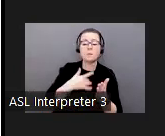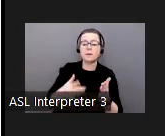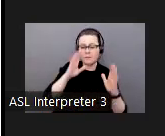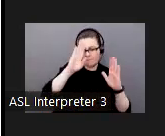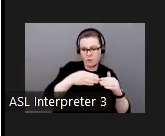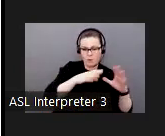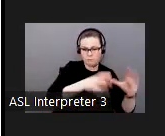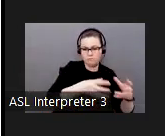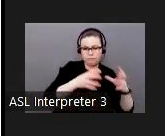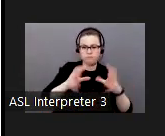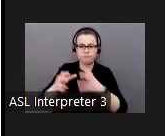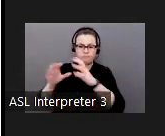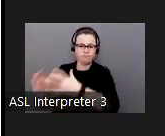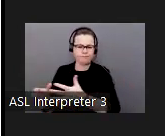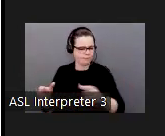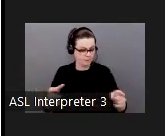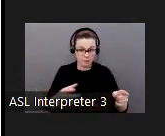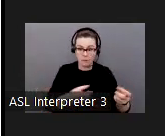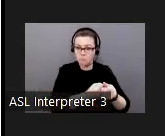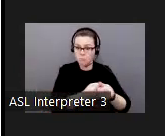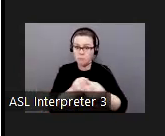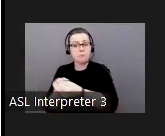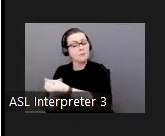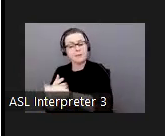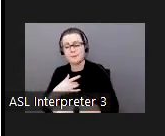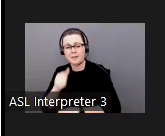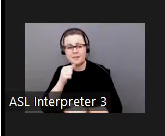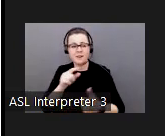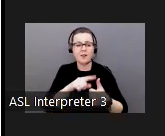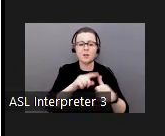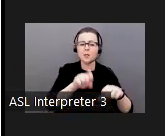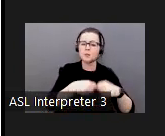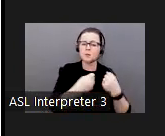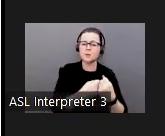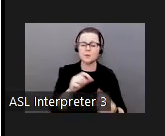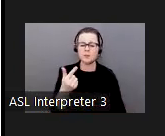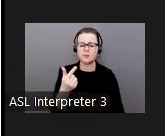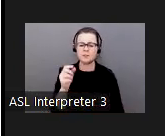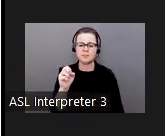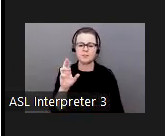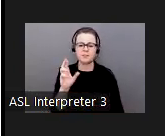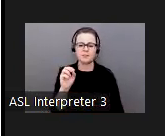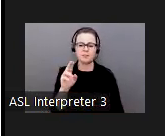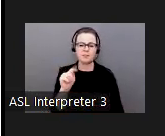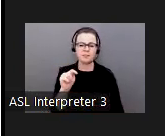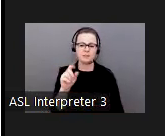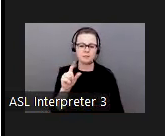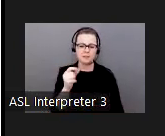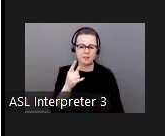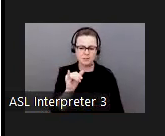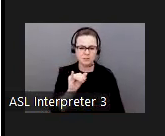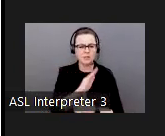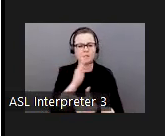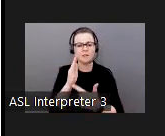gerontology, geriatrics, and the violence against women sector. And so it creates different perspectives